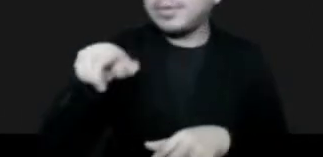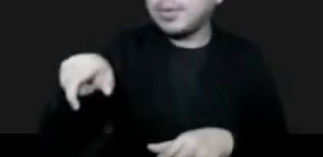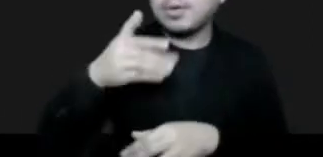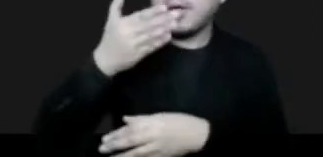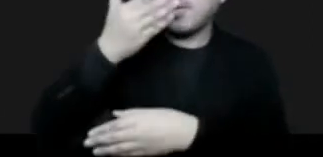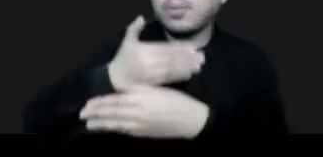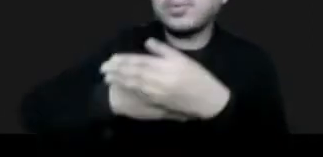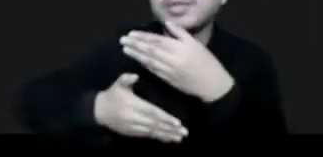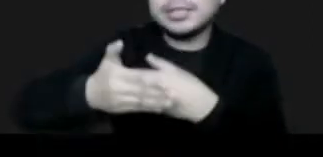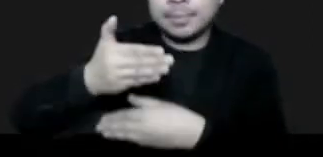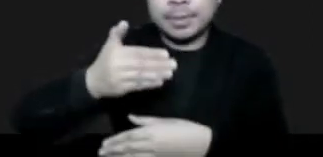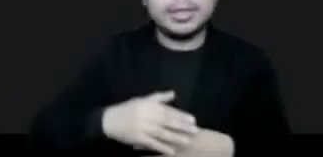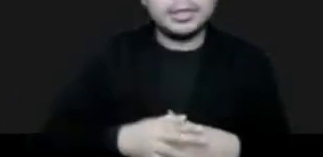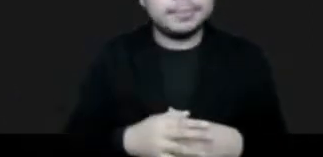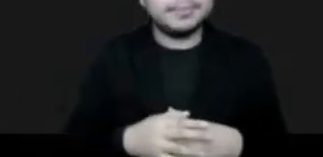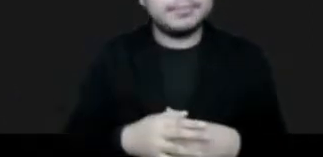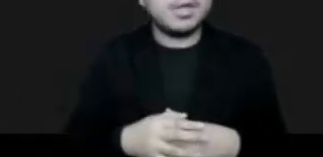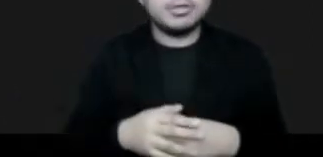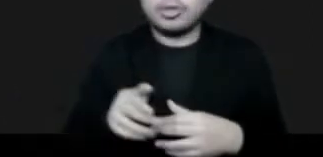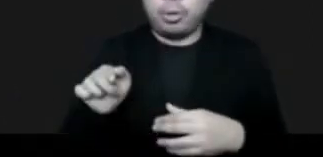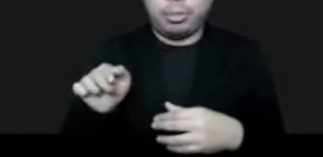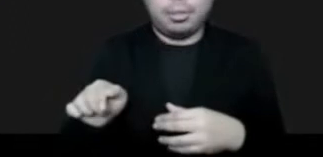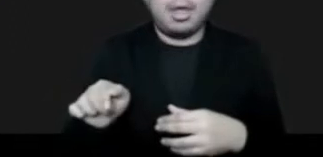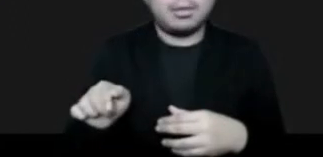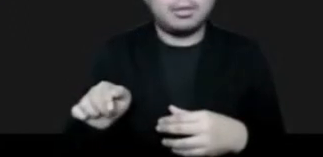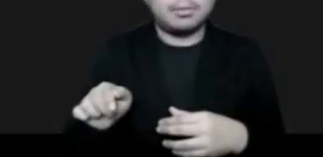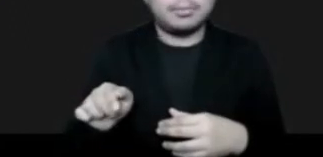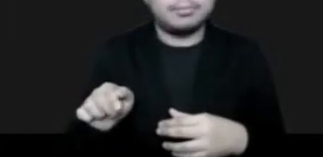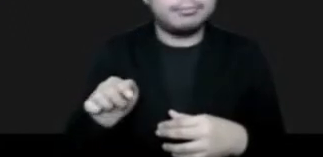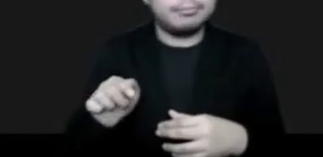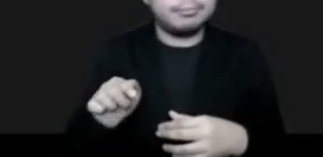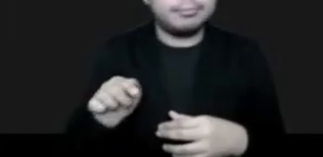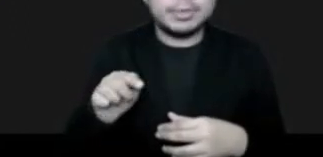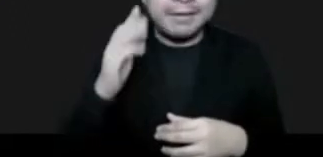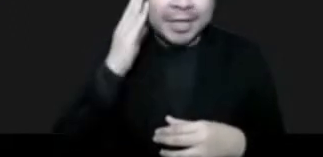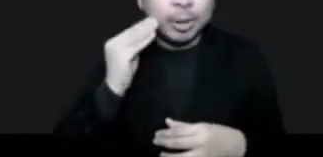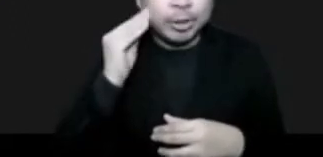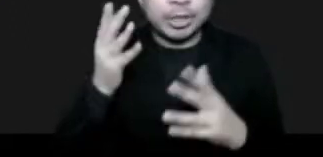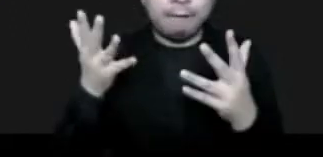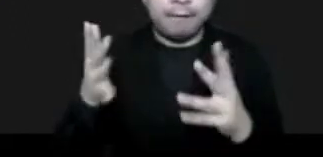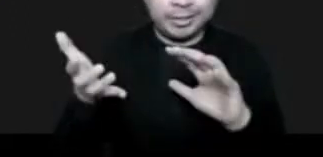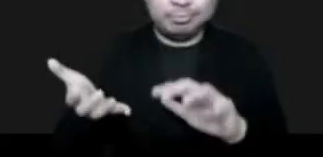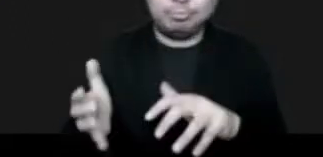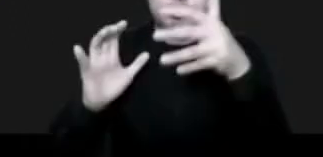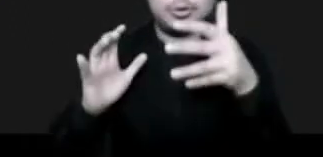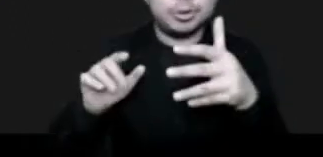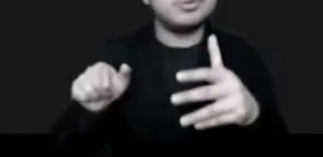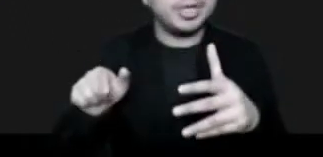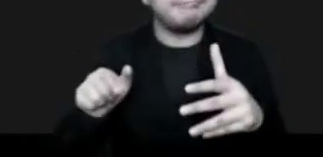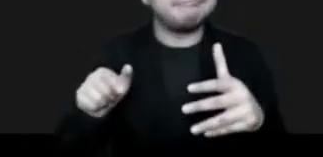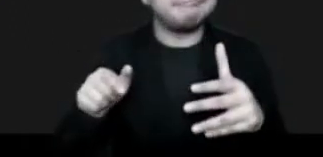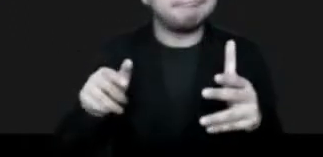that point, we went into partnership with CBM. And in that kind